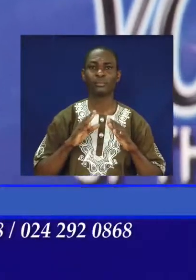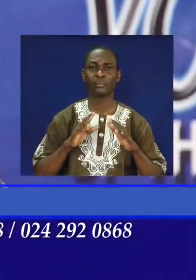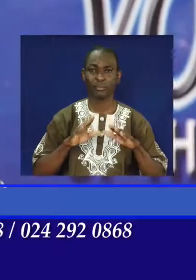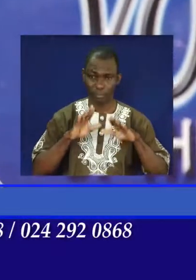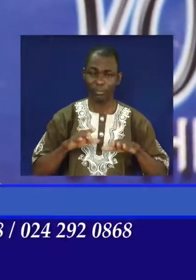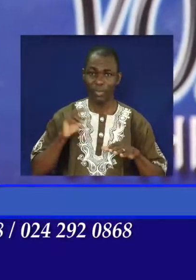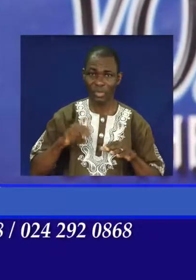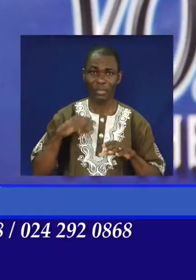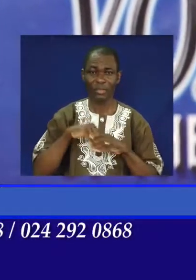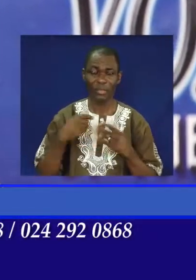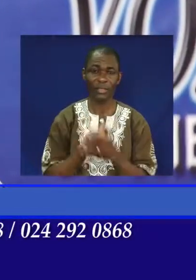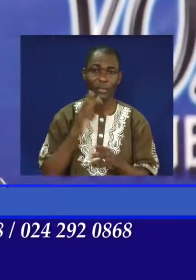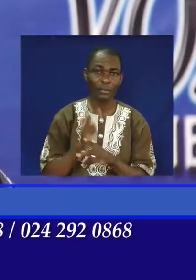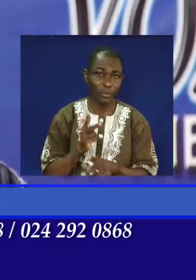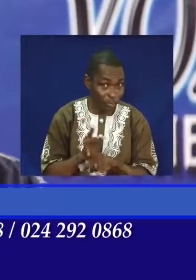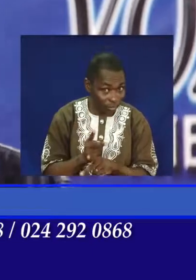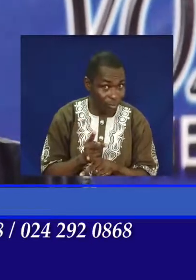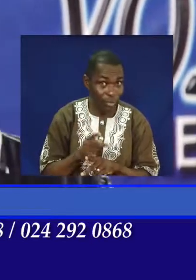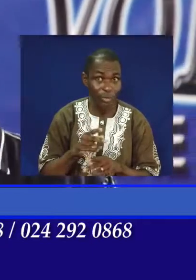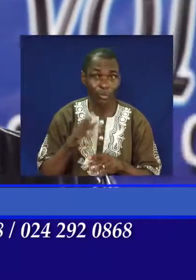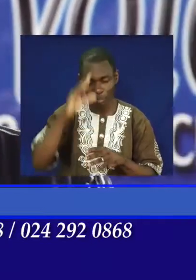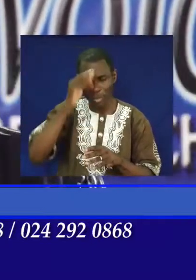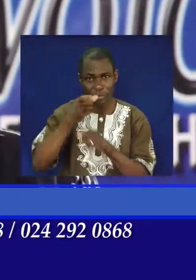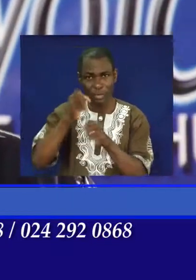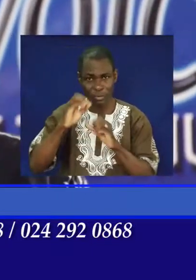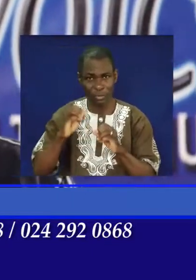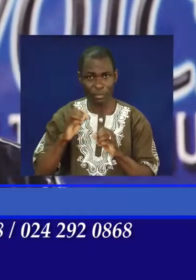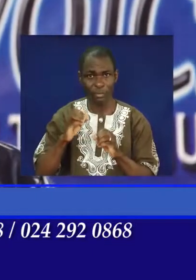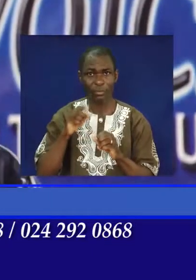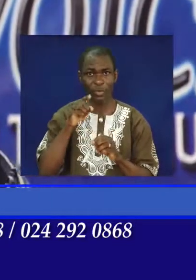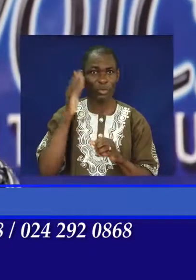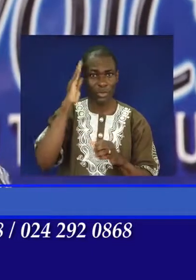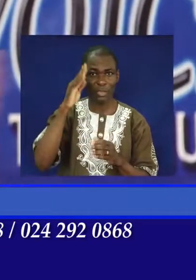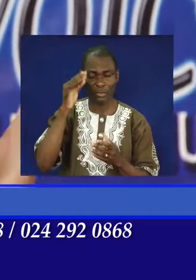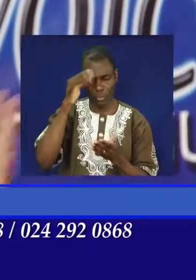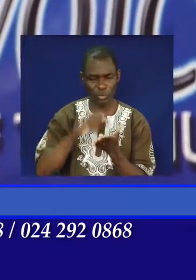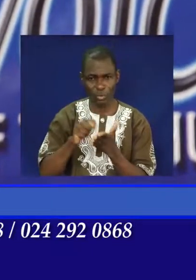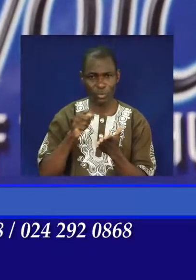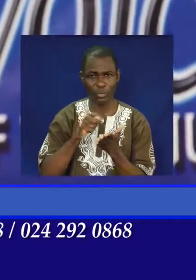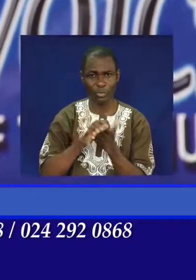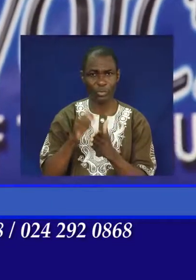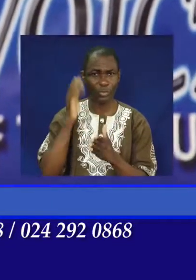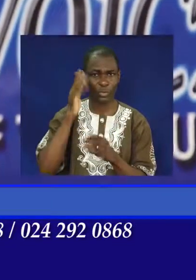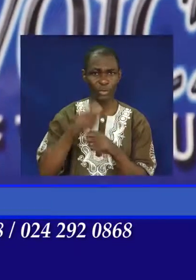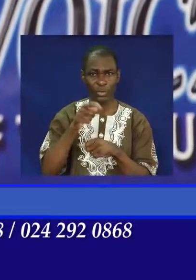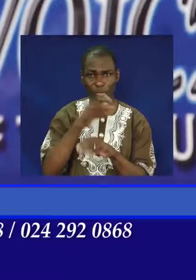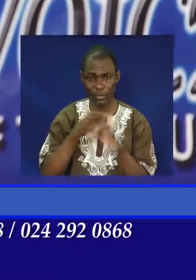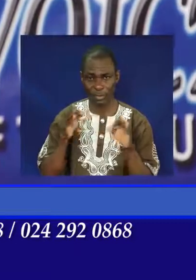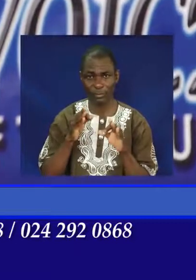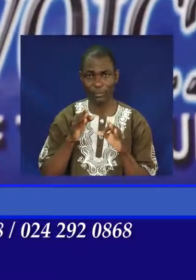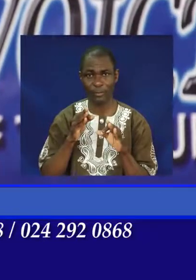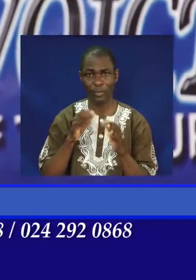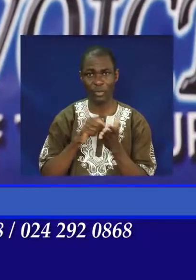Ure and Shep Unipabiaremo. Unyakopo asam say, and you shall know the truth, and the truth shall set you free. Ube hunu